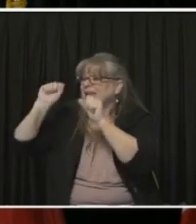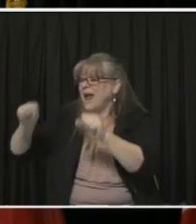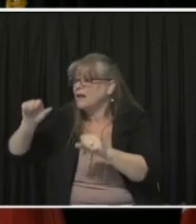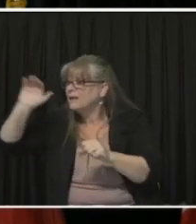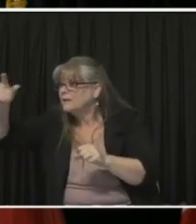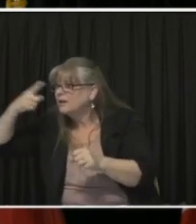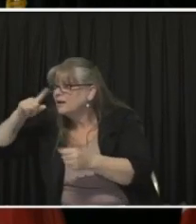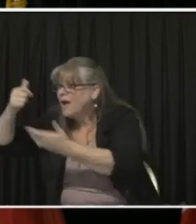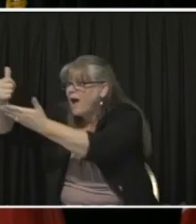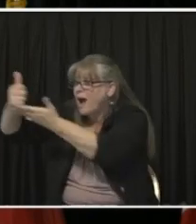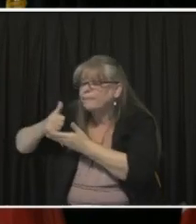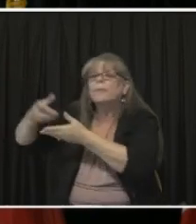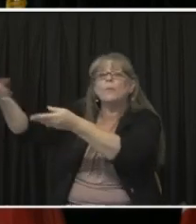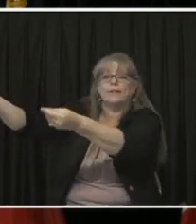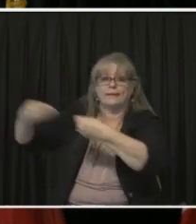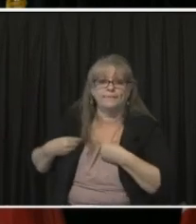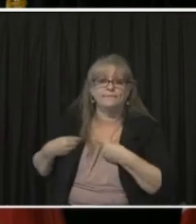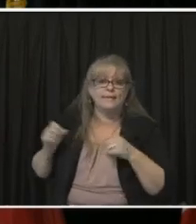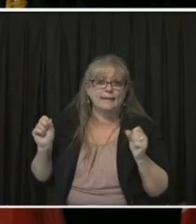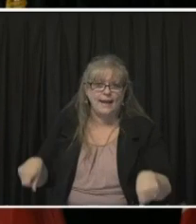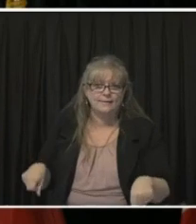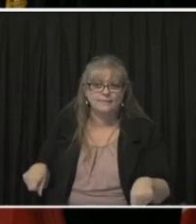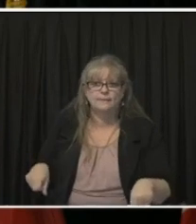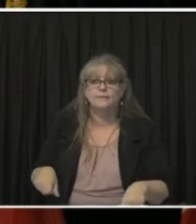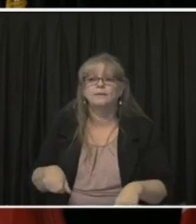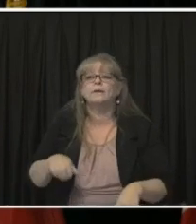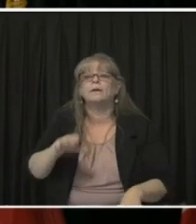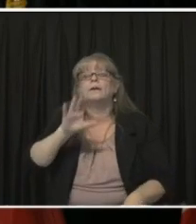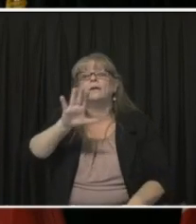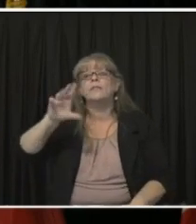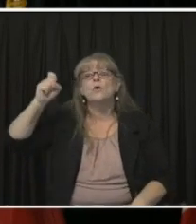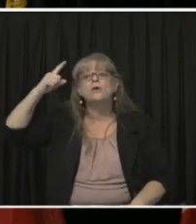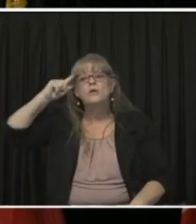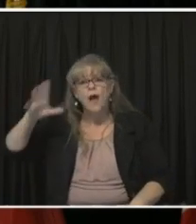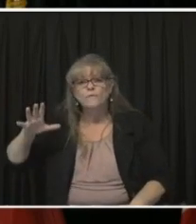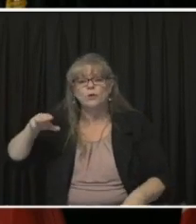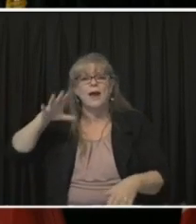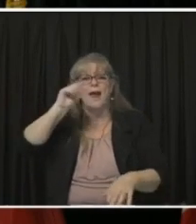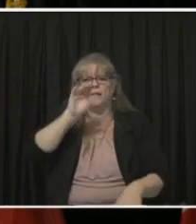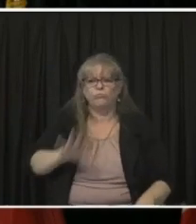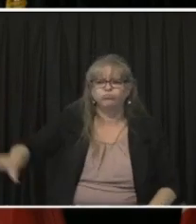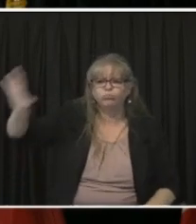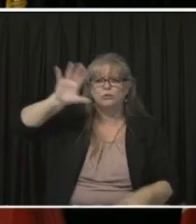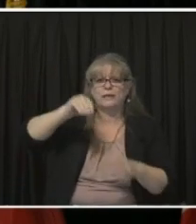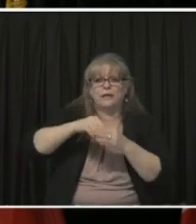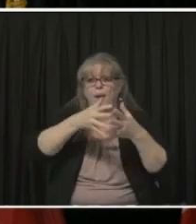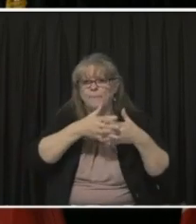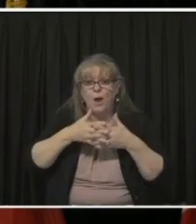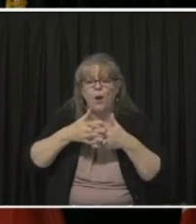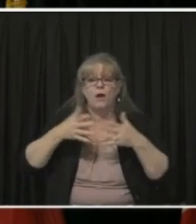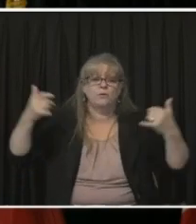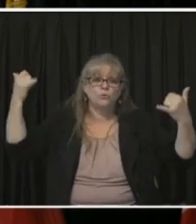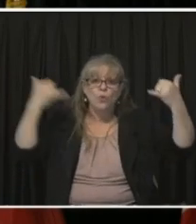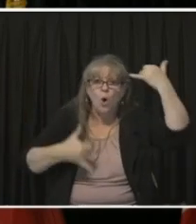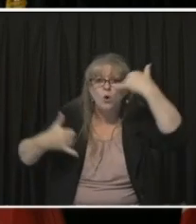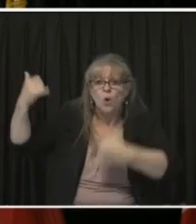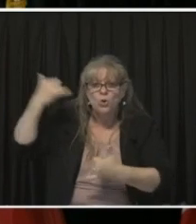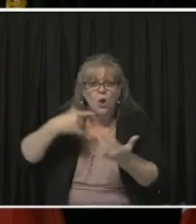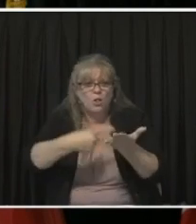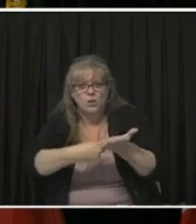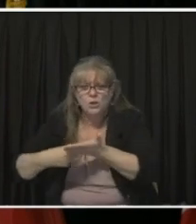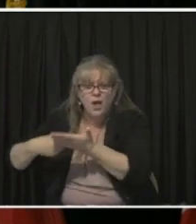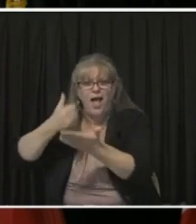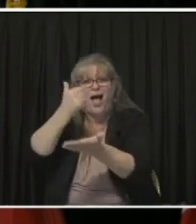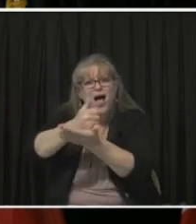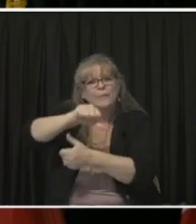about how all 50 states and the territories can better cooperate to meet this goal. With regard to our senior home facilities